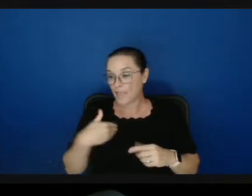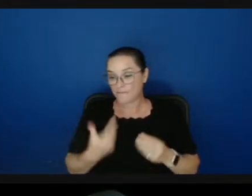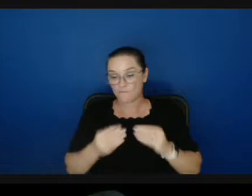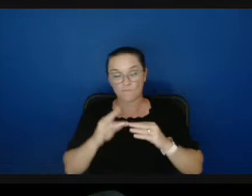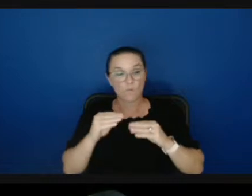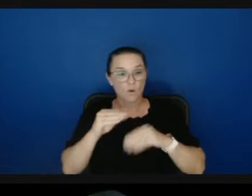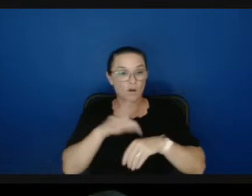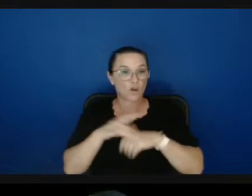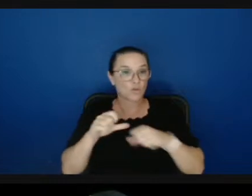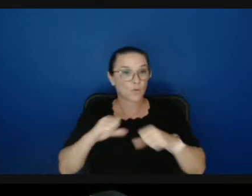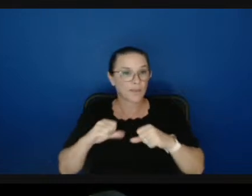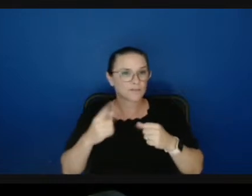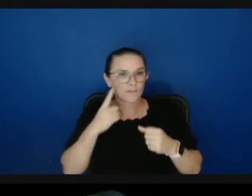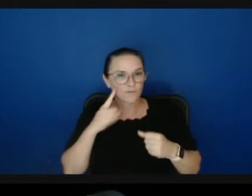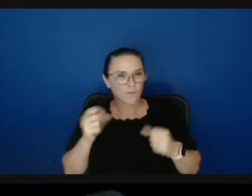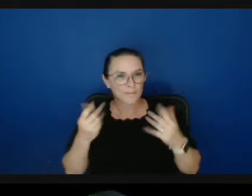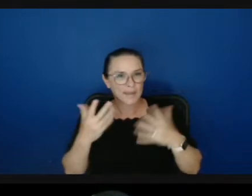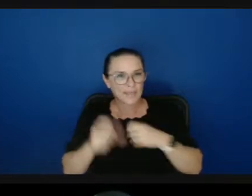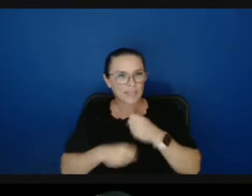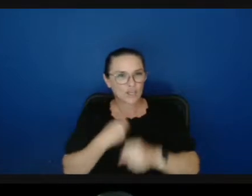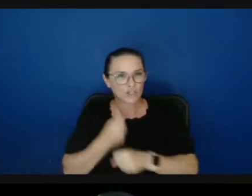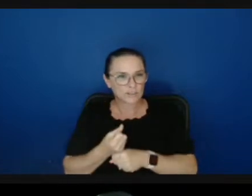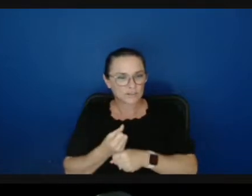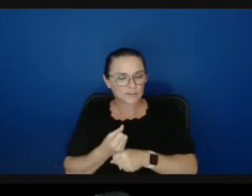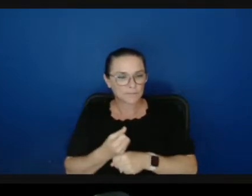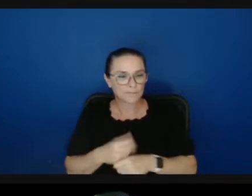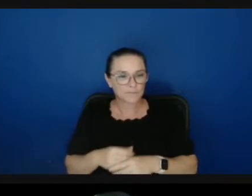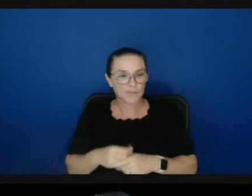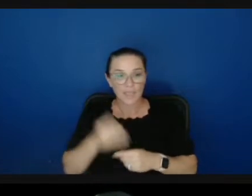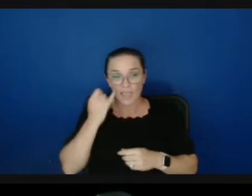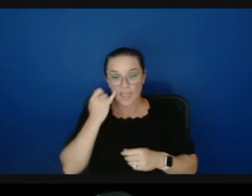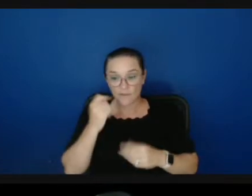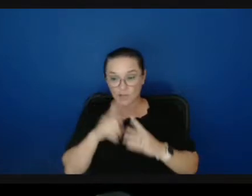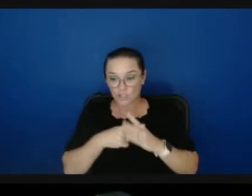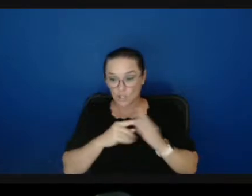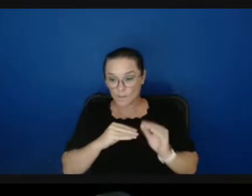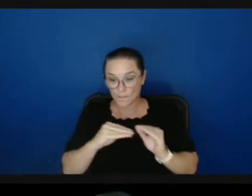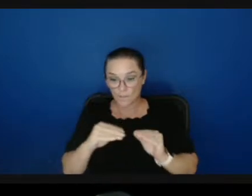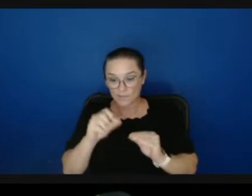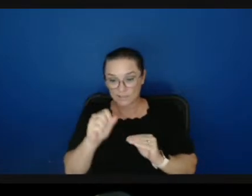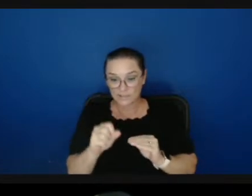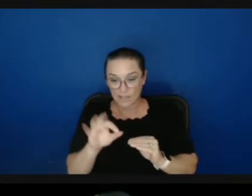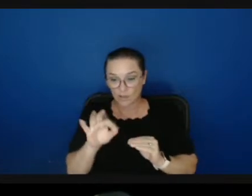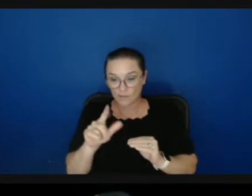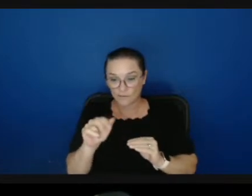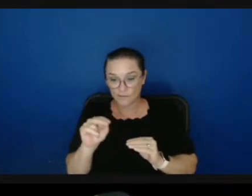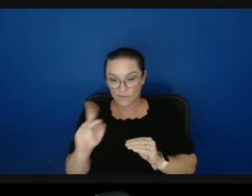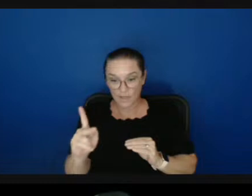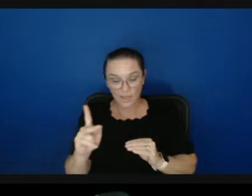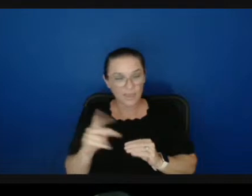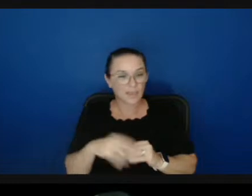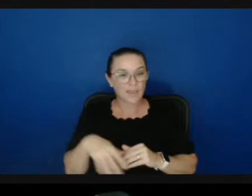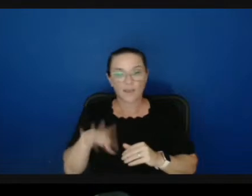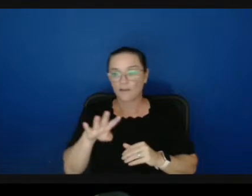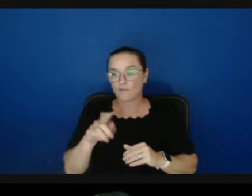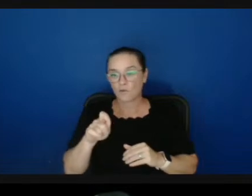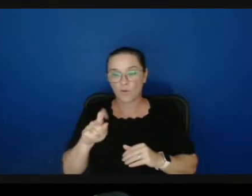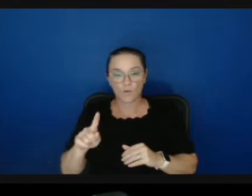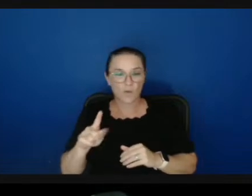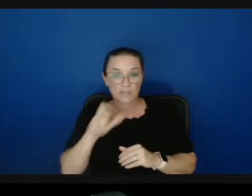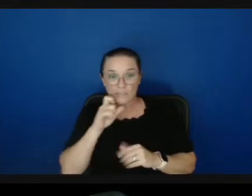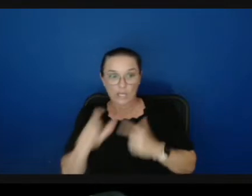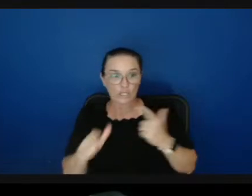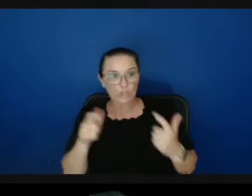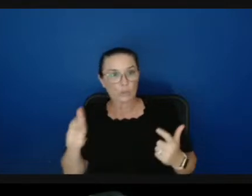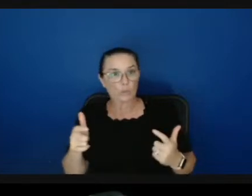now. And if we are going to start moving the south flank, like a 4.1 is not that big, but I'm not saying anything